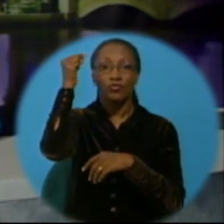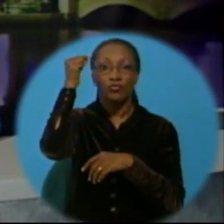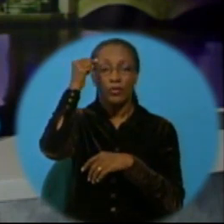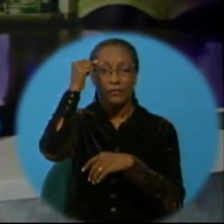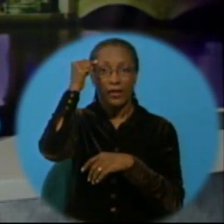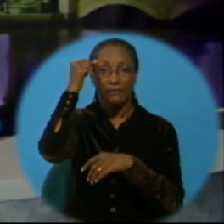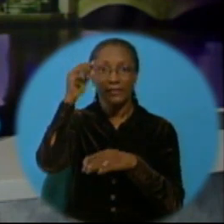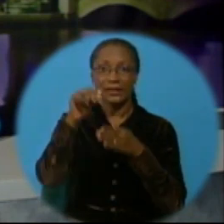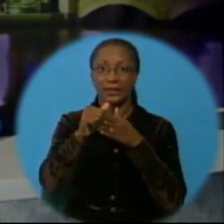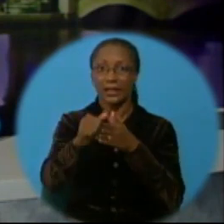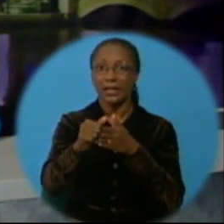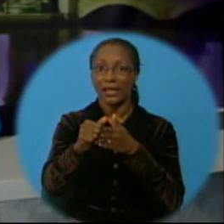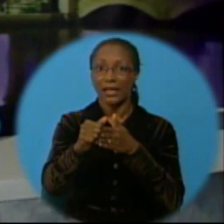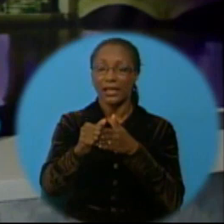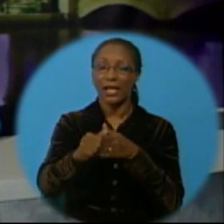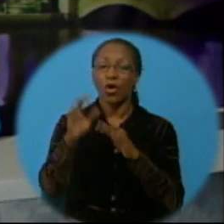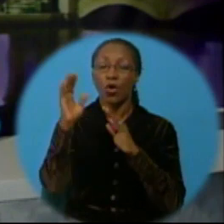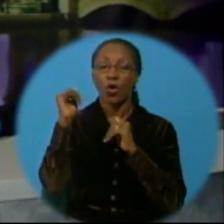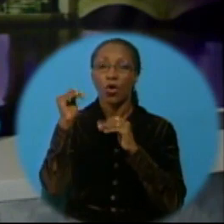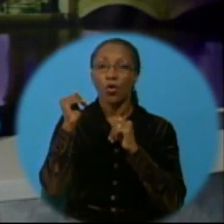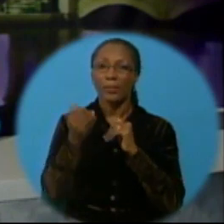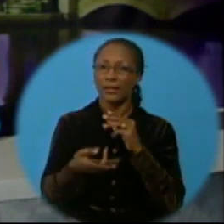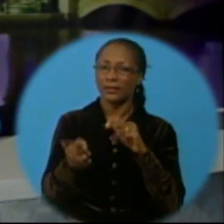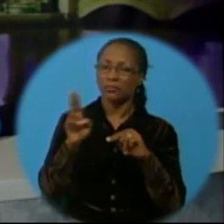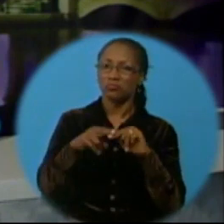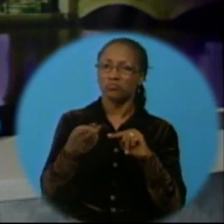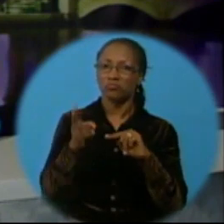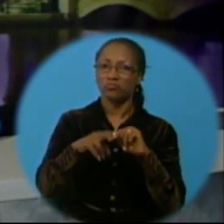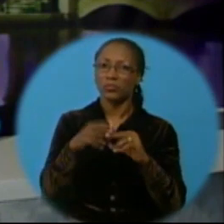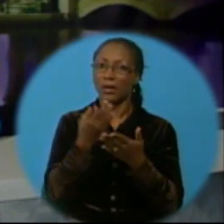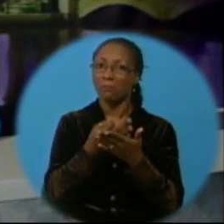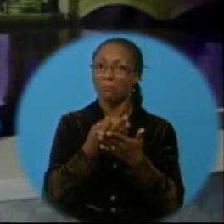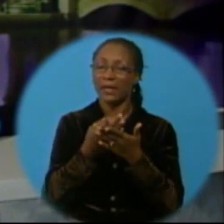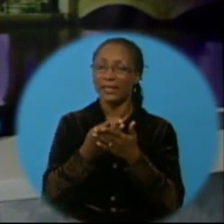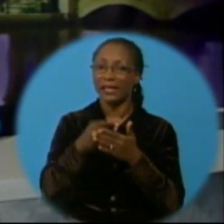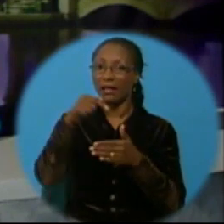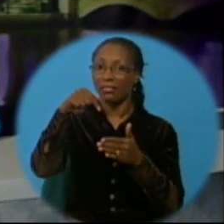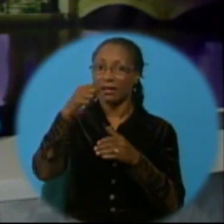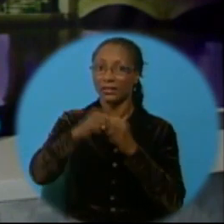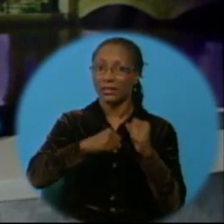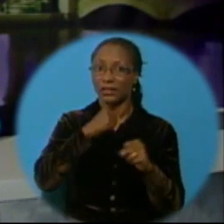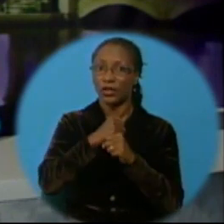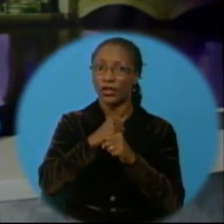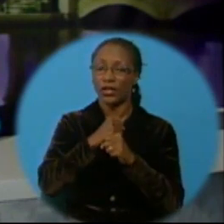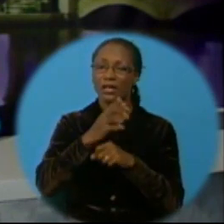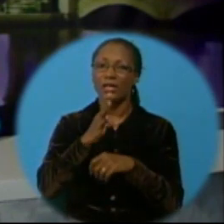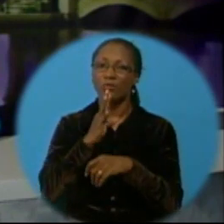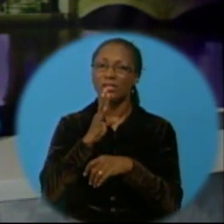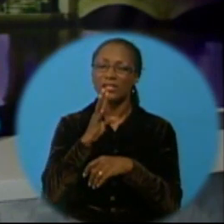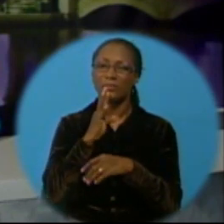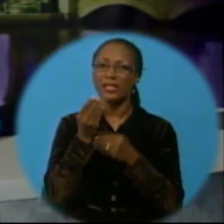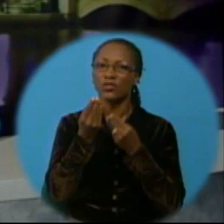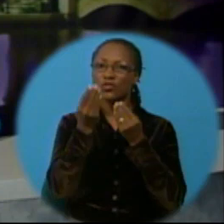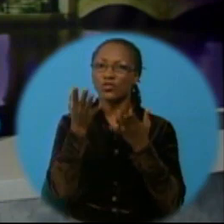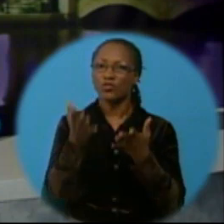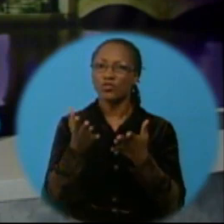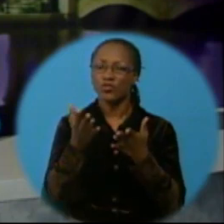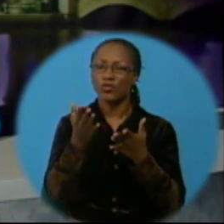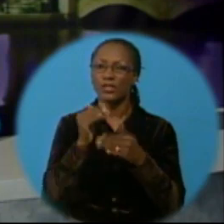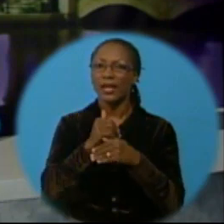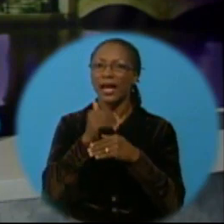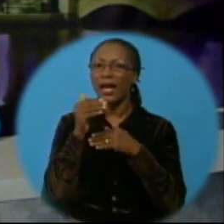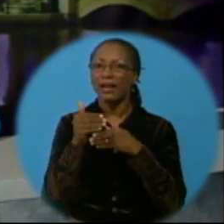able to raise enough funds within the coming year. At the time, he was speaking to the media on the sidelines of the agency's